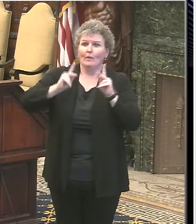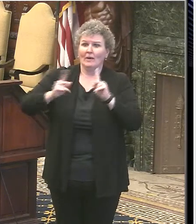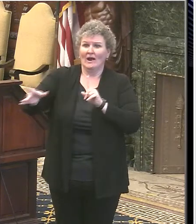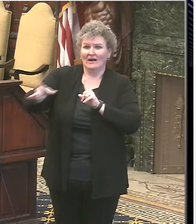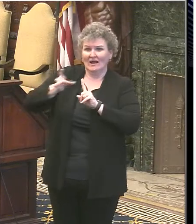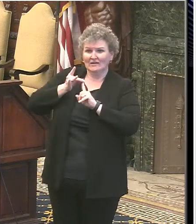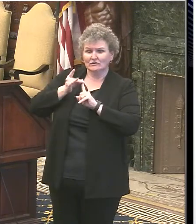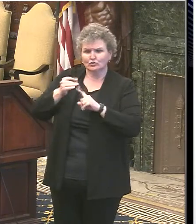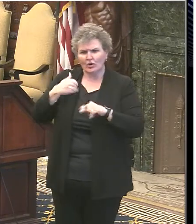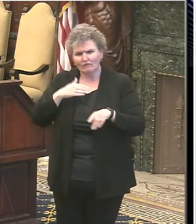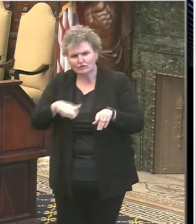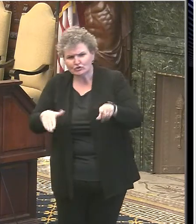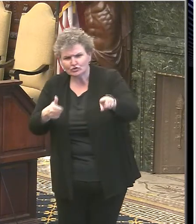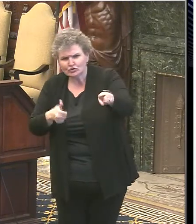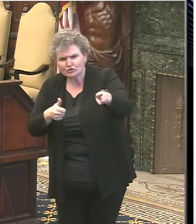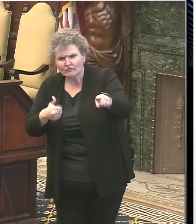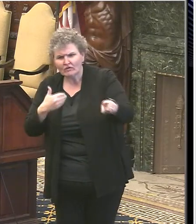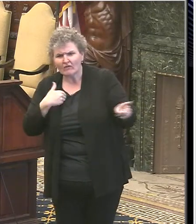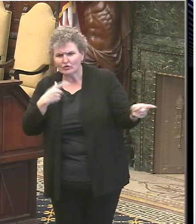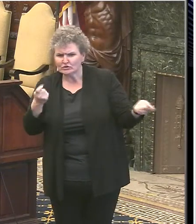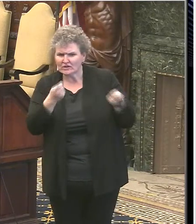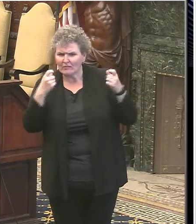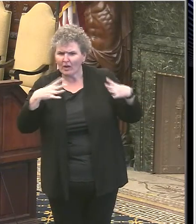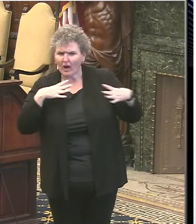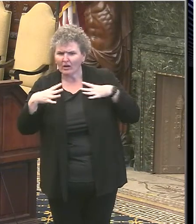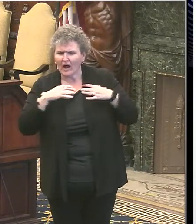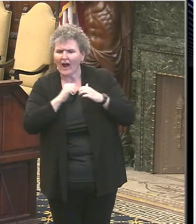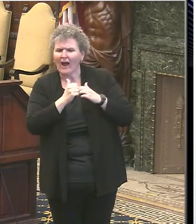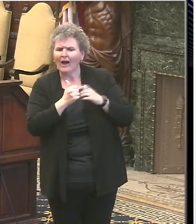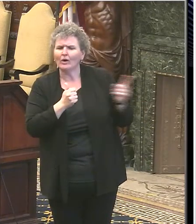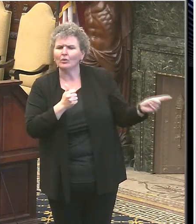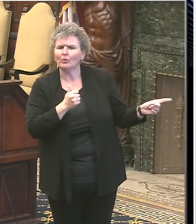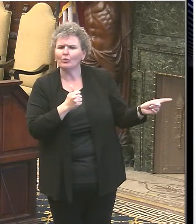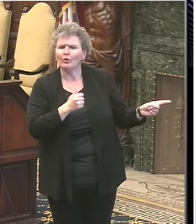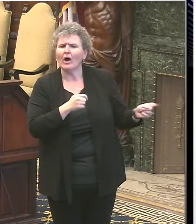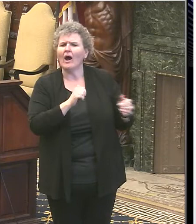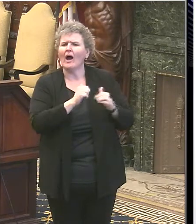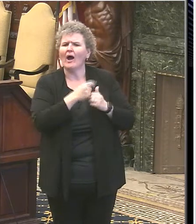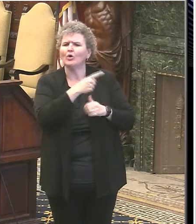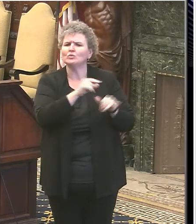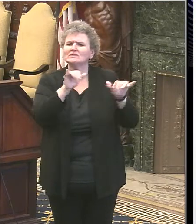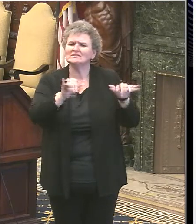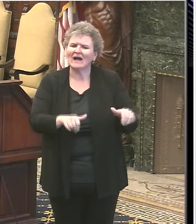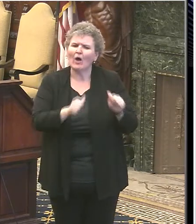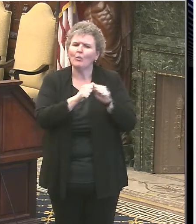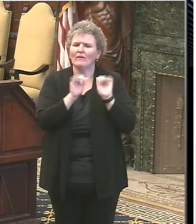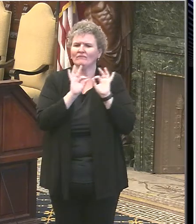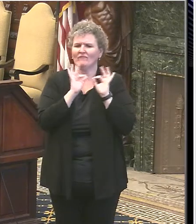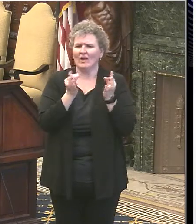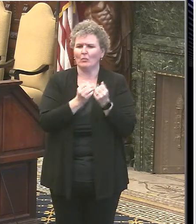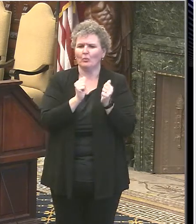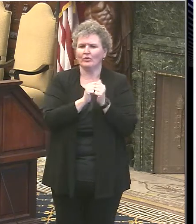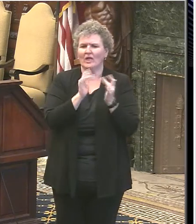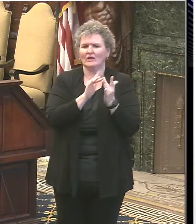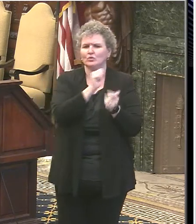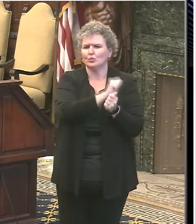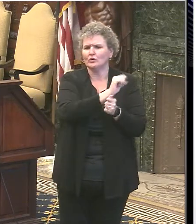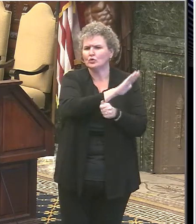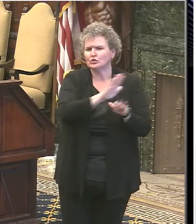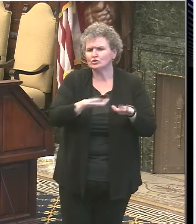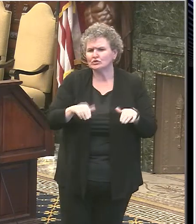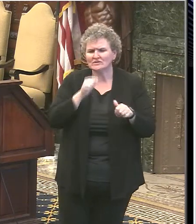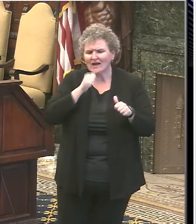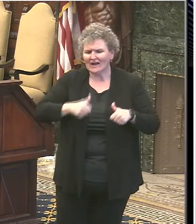Mayor, how will you celebrate the holiday? How will you be with loved ones or have any contact with loved ones who don't happen to live with you?